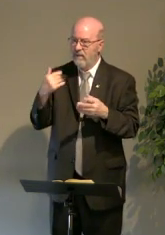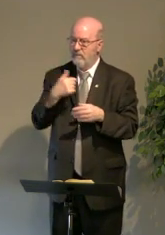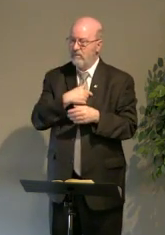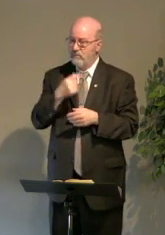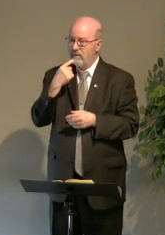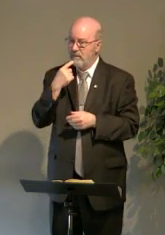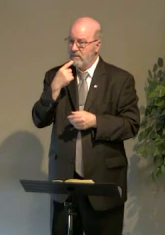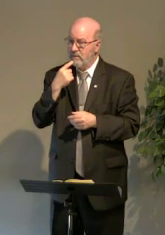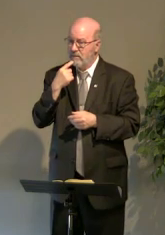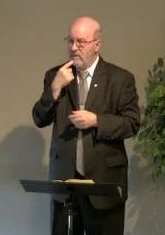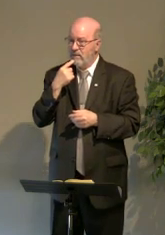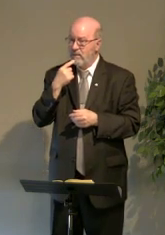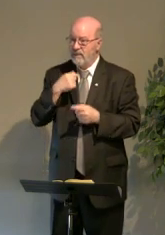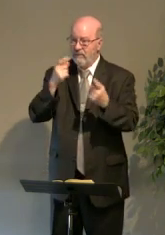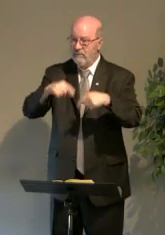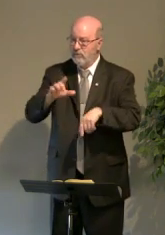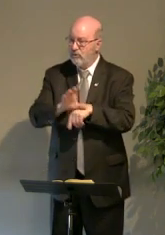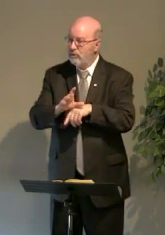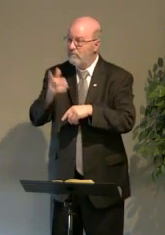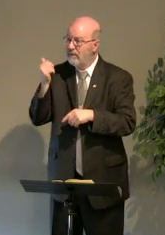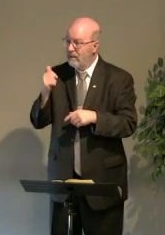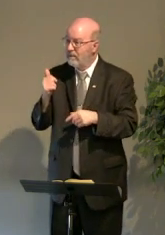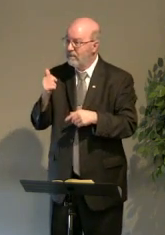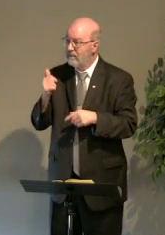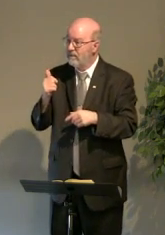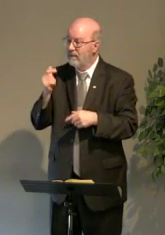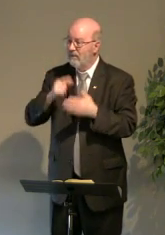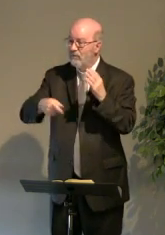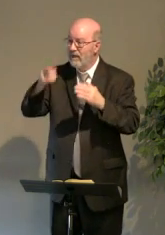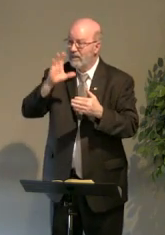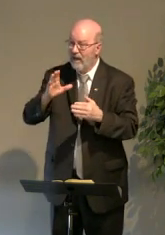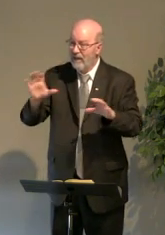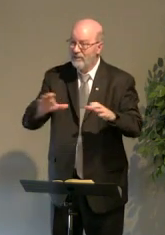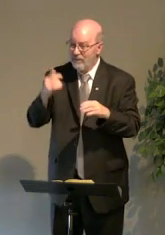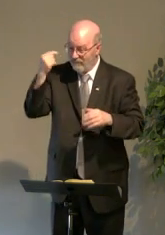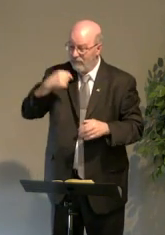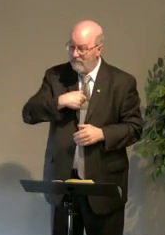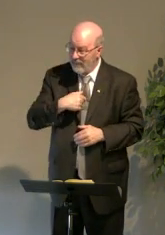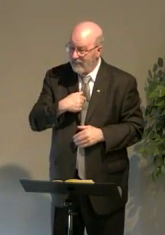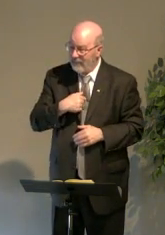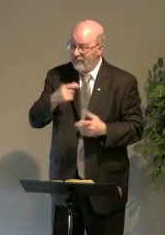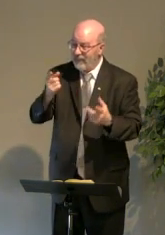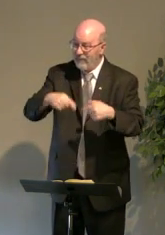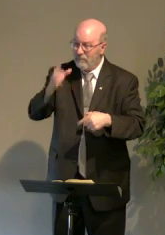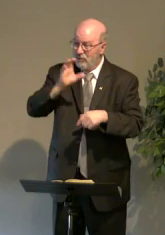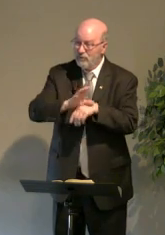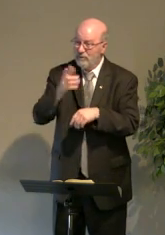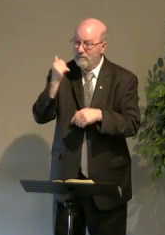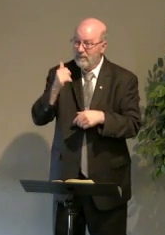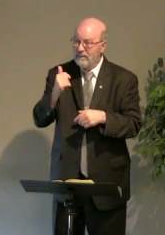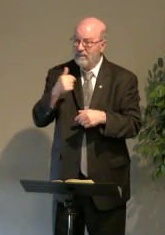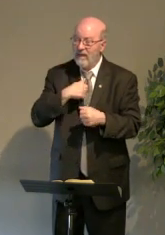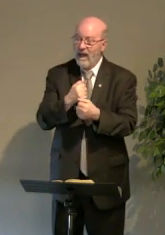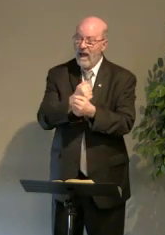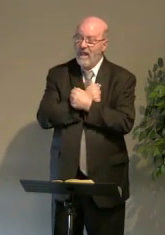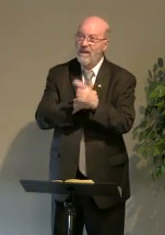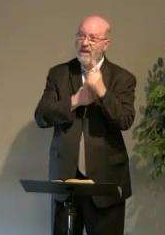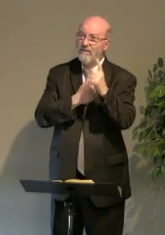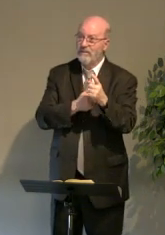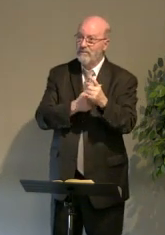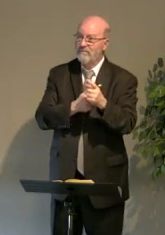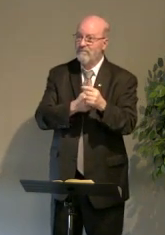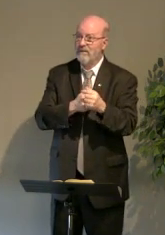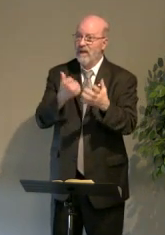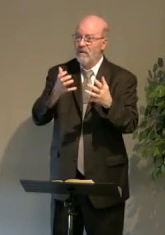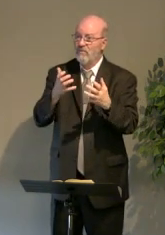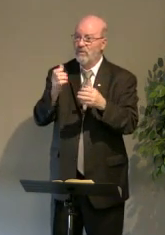would say that I've come to church because of what God has done for me. I've come to church because I love him,